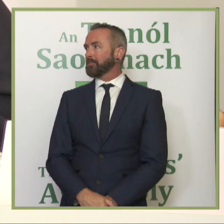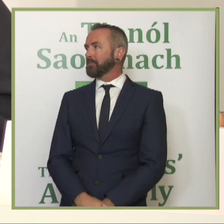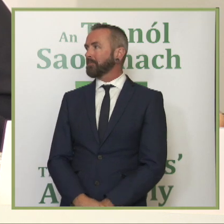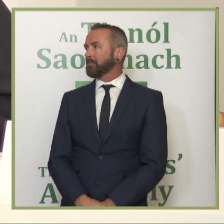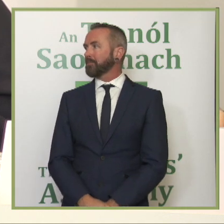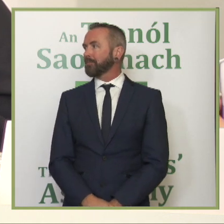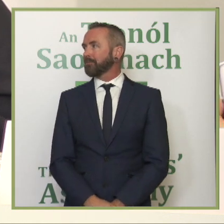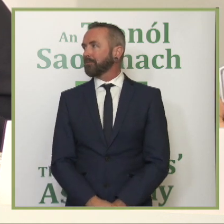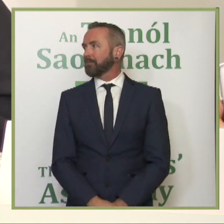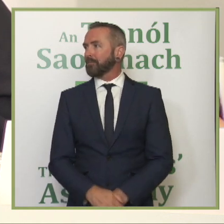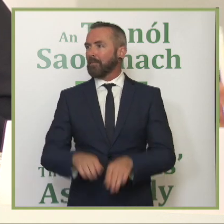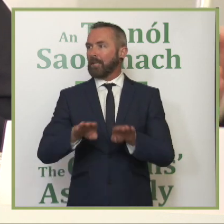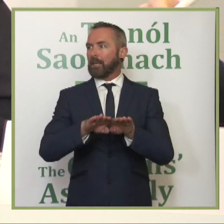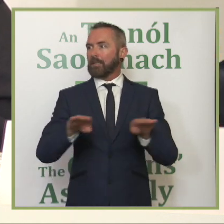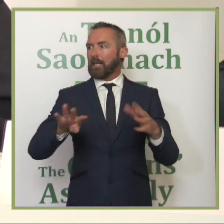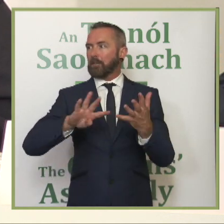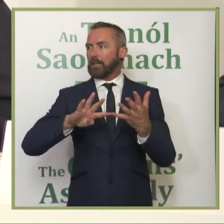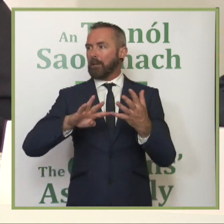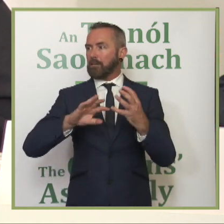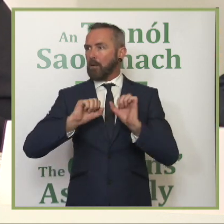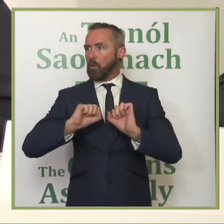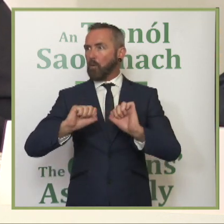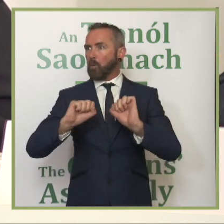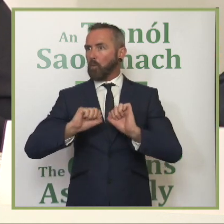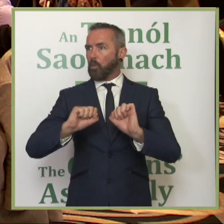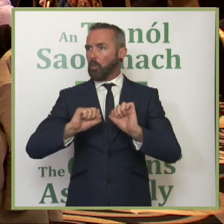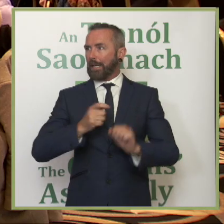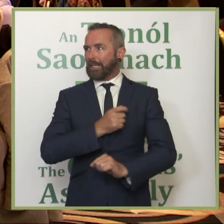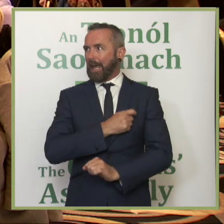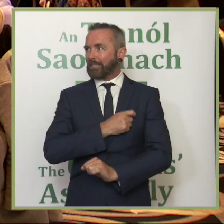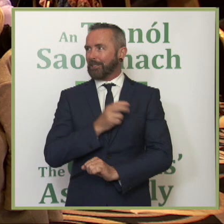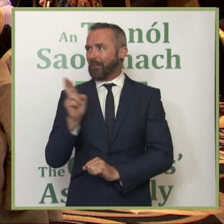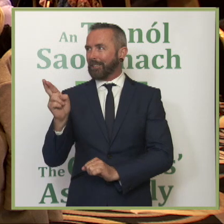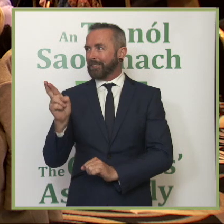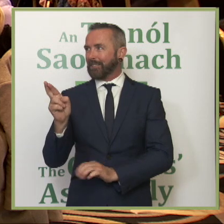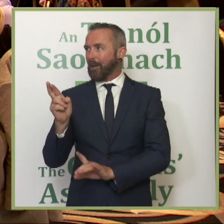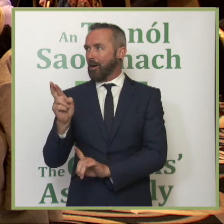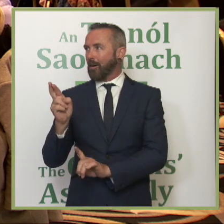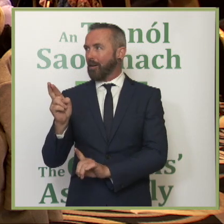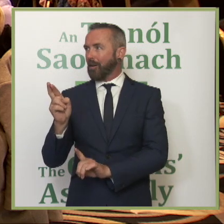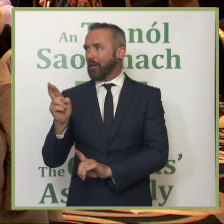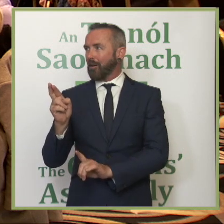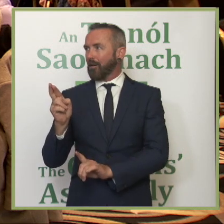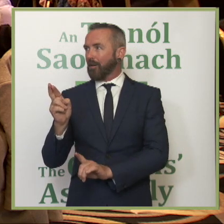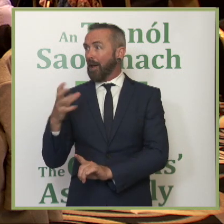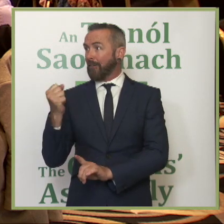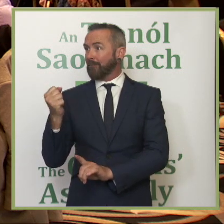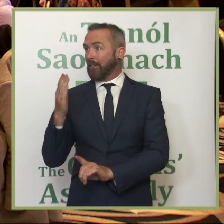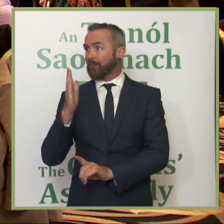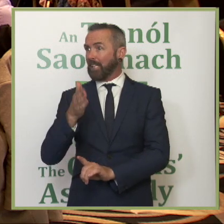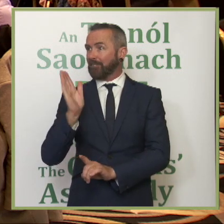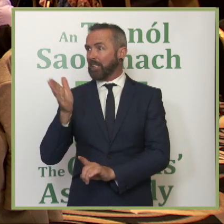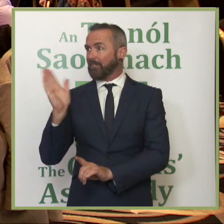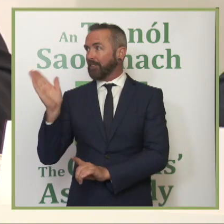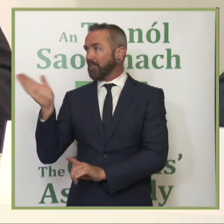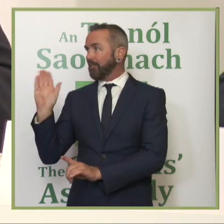Table 9 is waiting anxiously if I haven't called you already. Table 9, we got to grab you. Okay, apologies, I forgot to make you off. Every table got it?